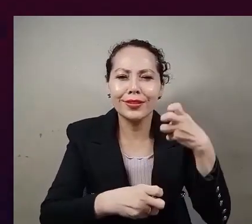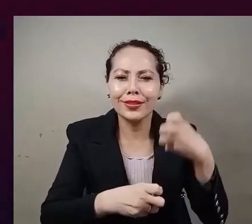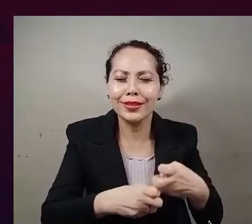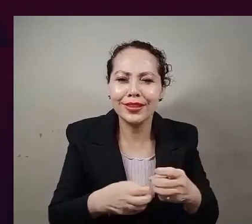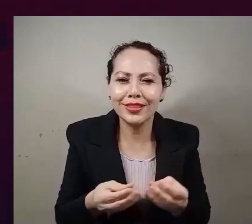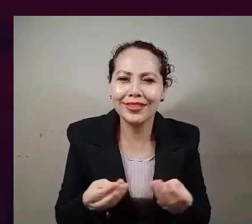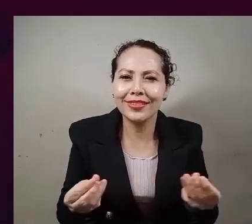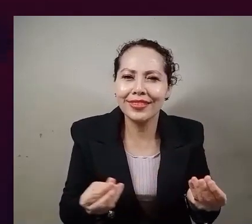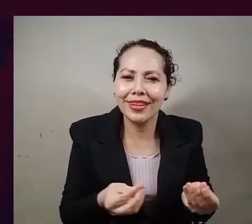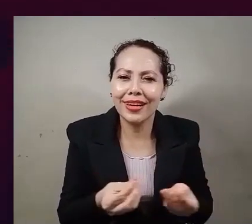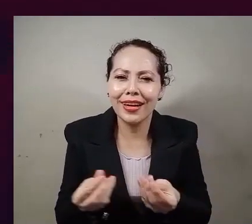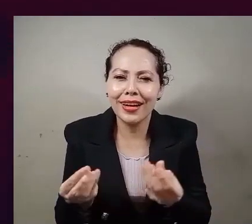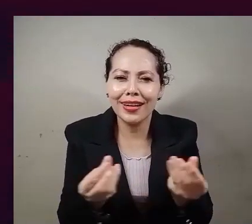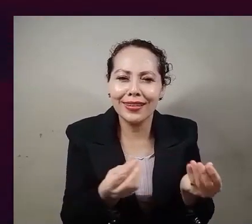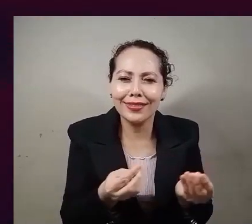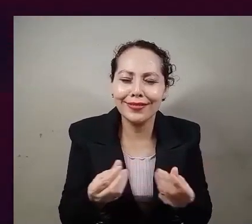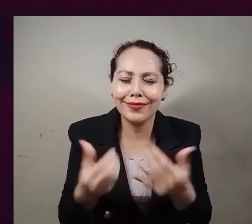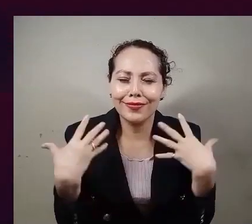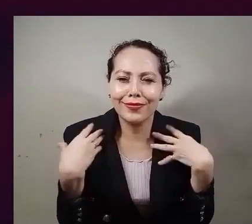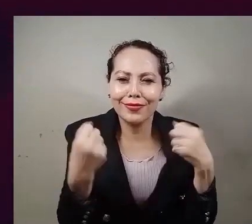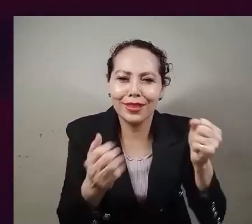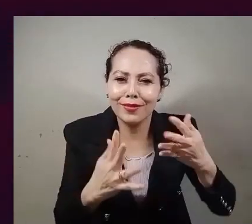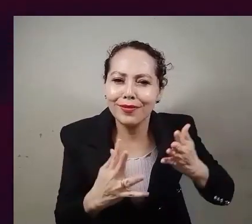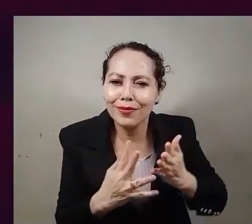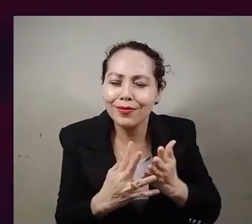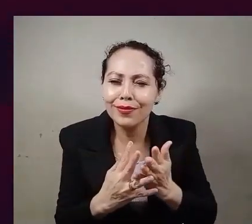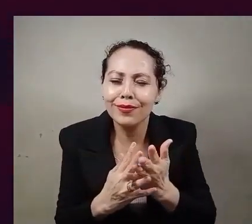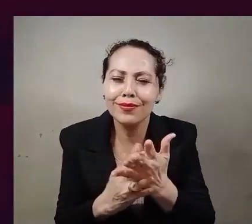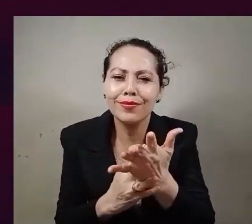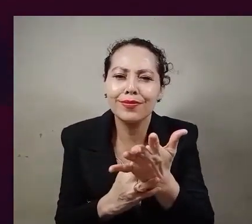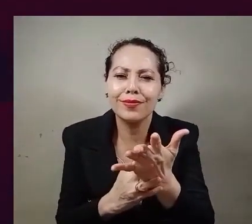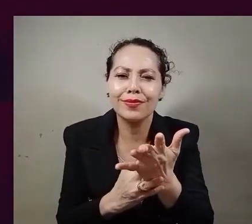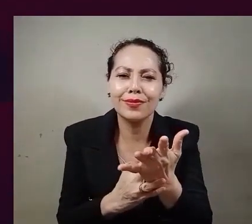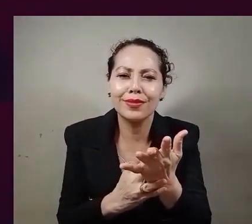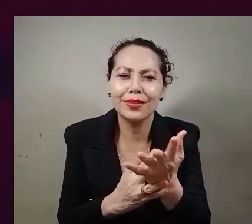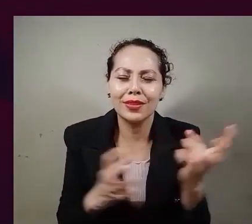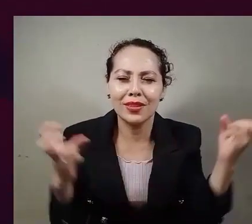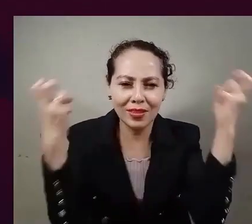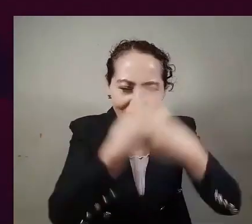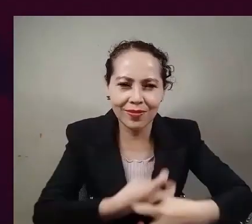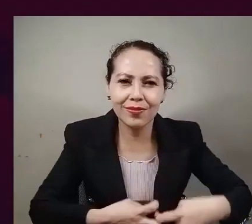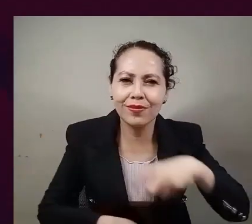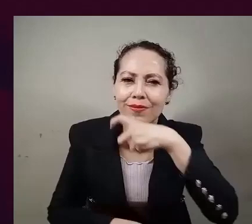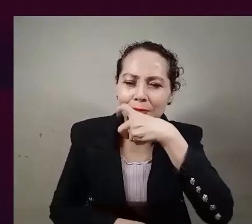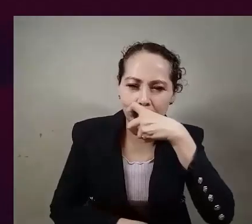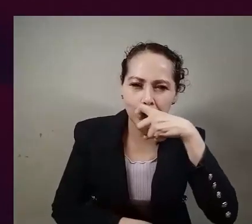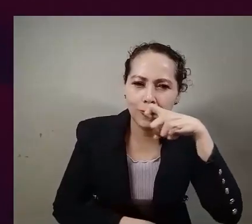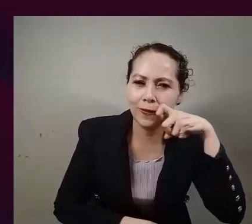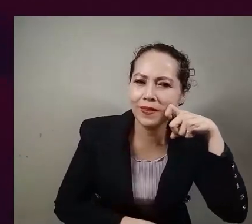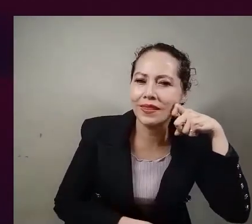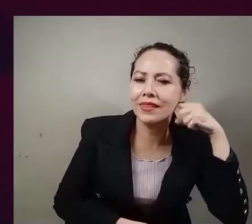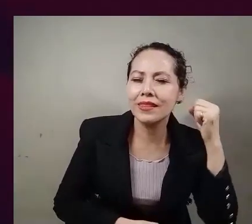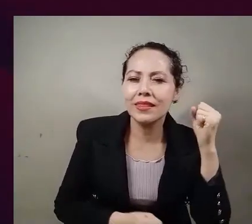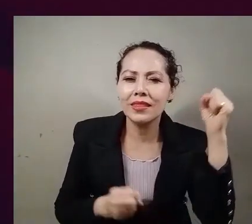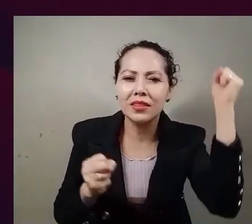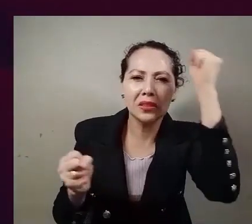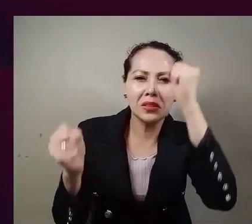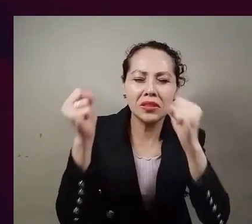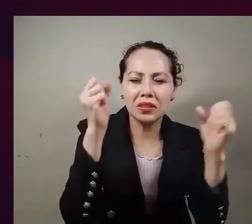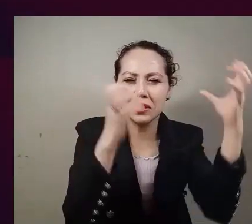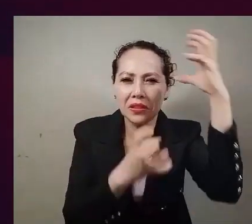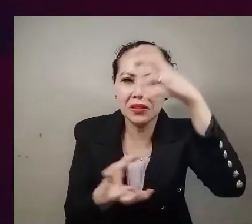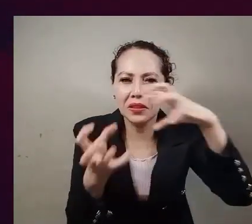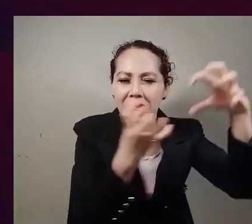solid ground, firm through the fiercest drought and storm. What heights